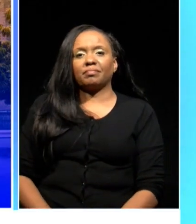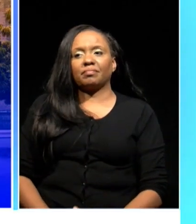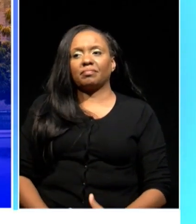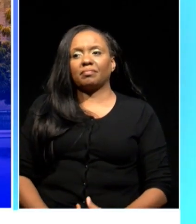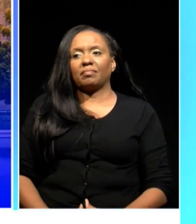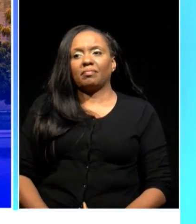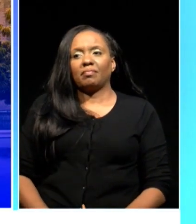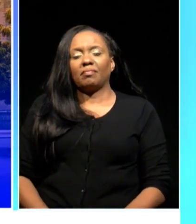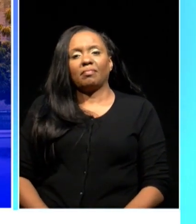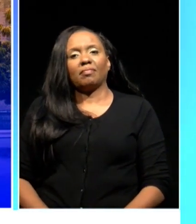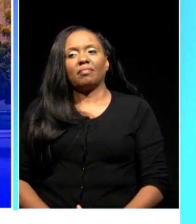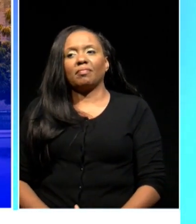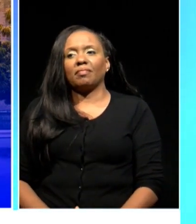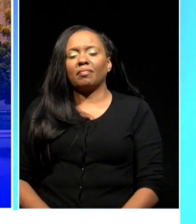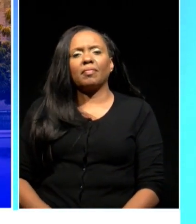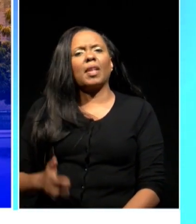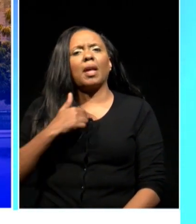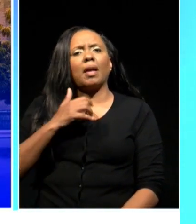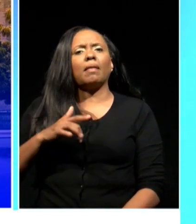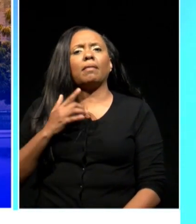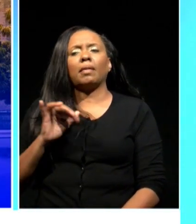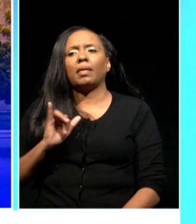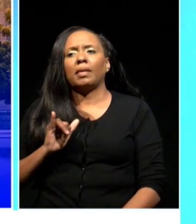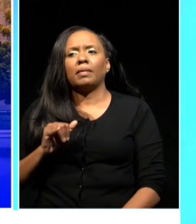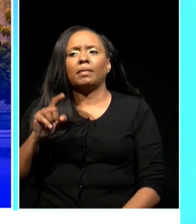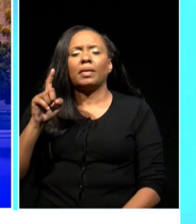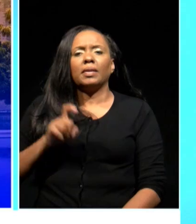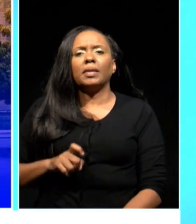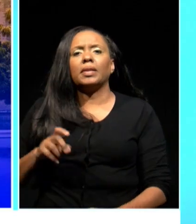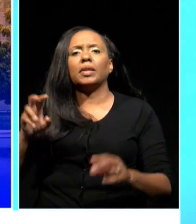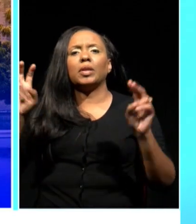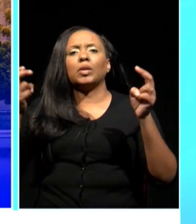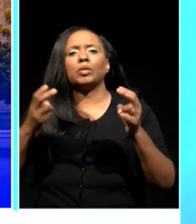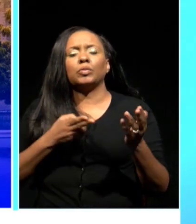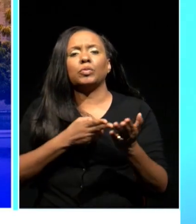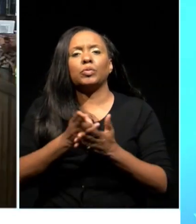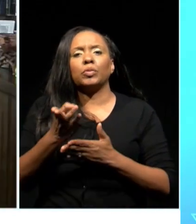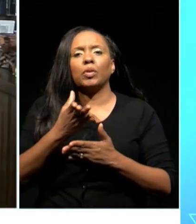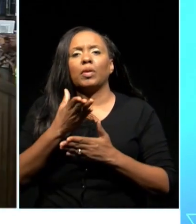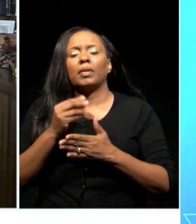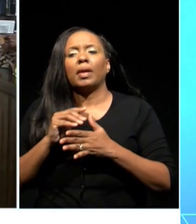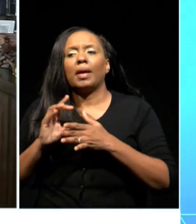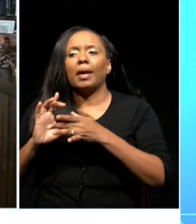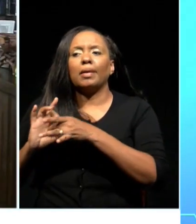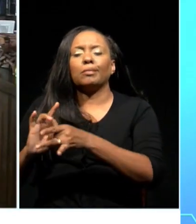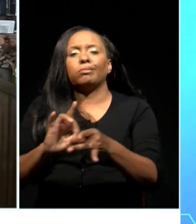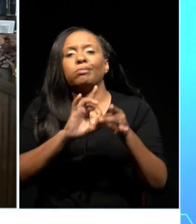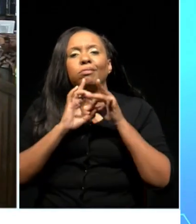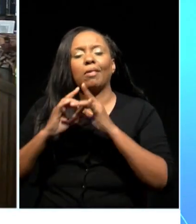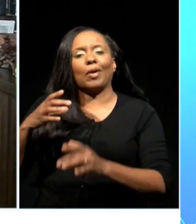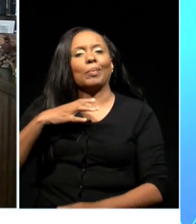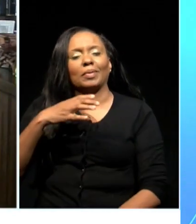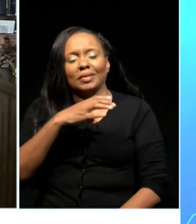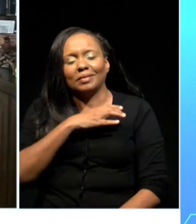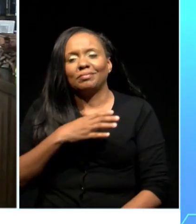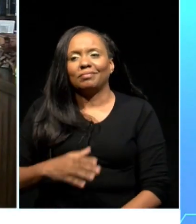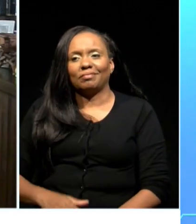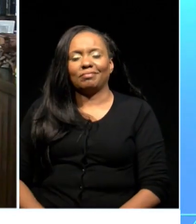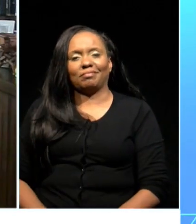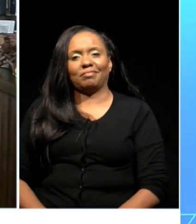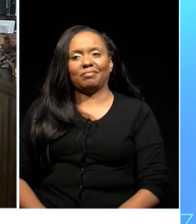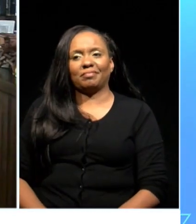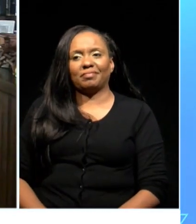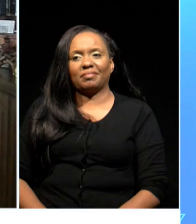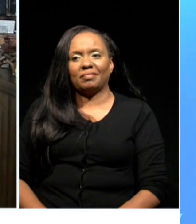Reconciliation Commission in order to get past this place that Barbadians are. And for me, I think not enough time has passed. It's